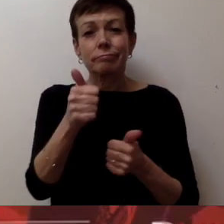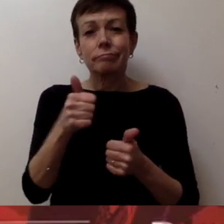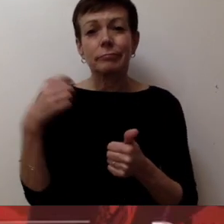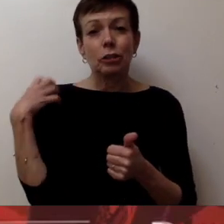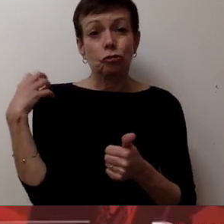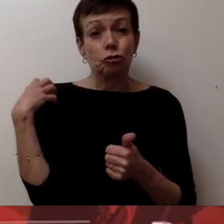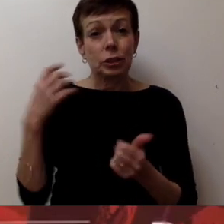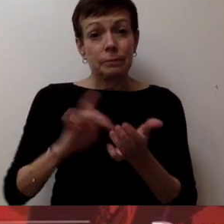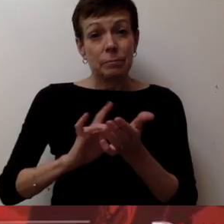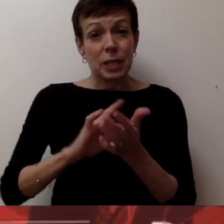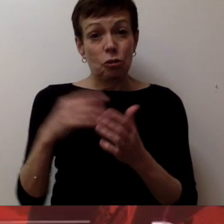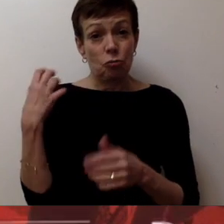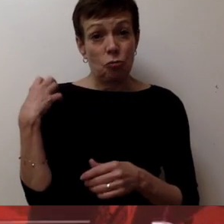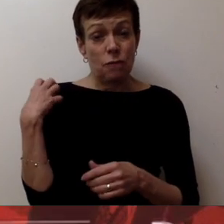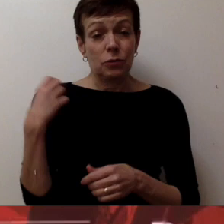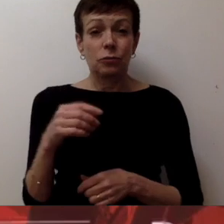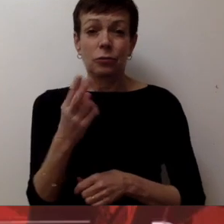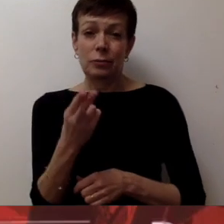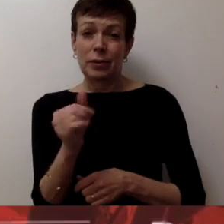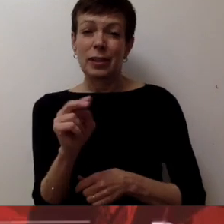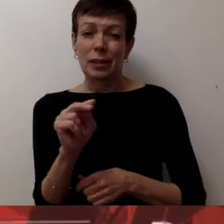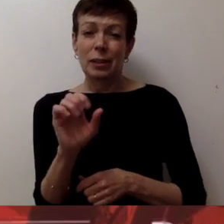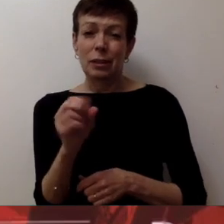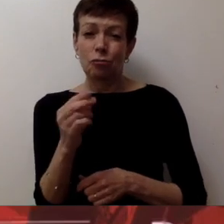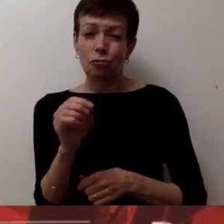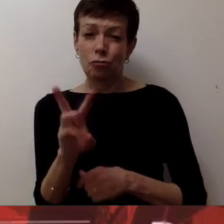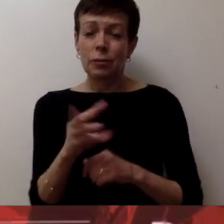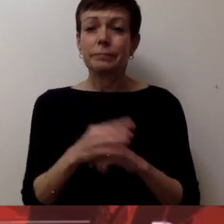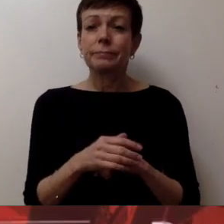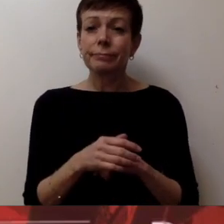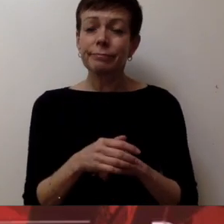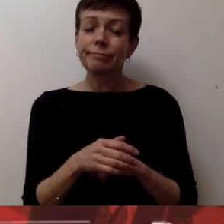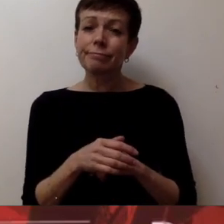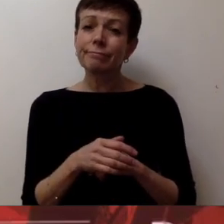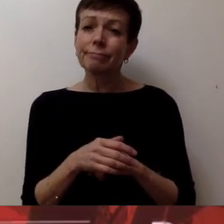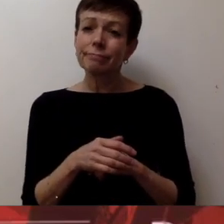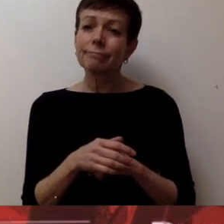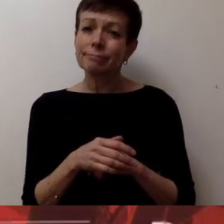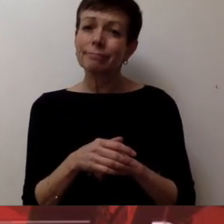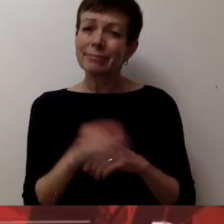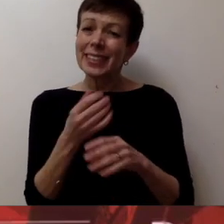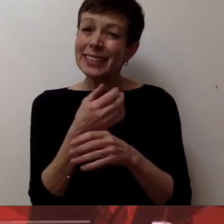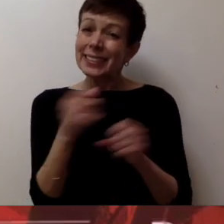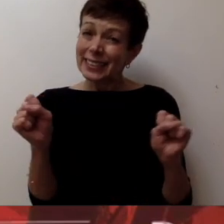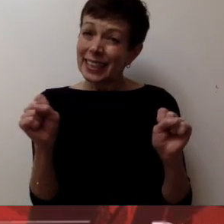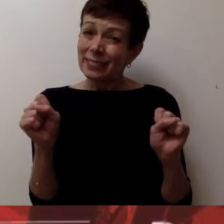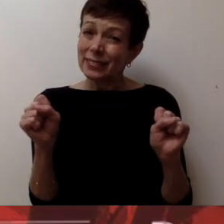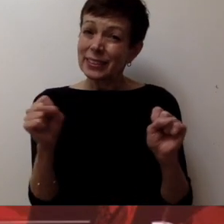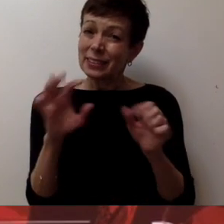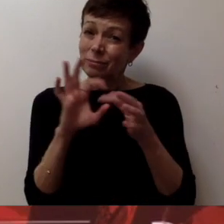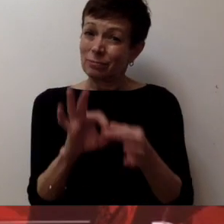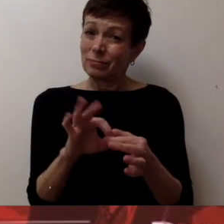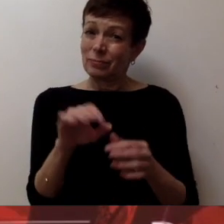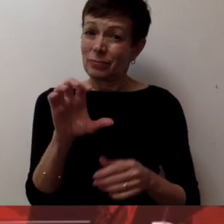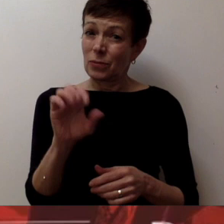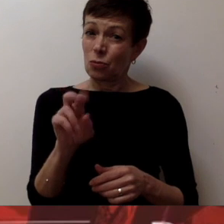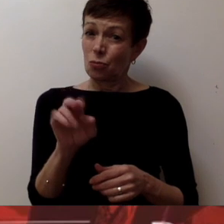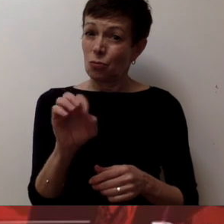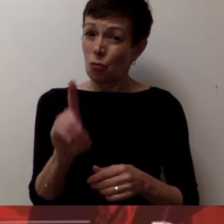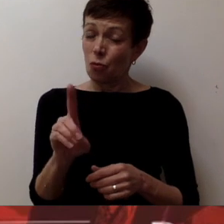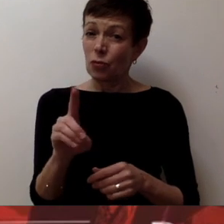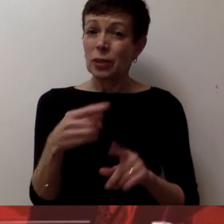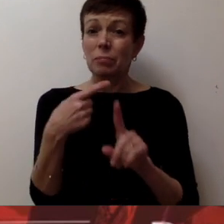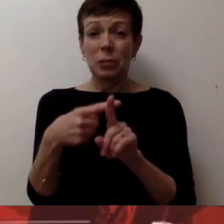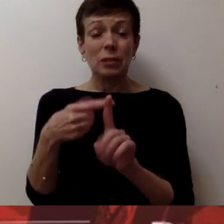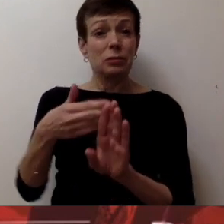Dr. Hinshaw. Community safety throughout this pandemic, and certainly in the years in the lead up to it, has